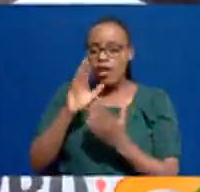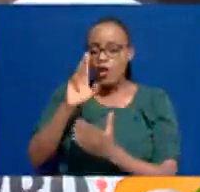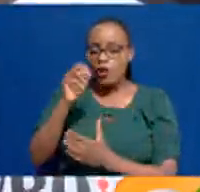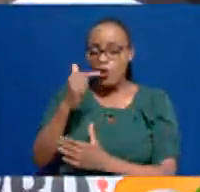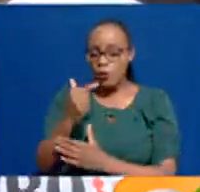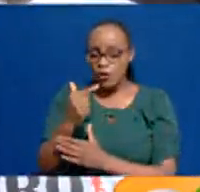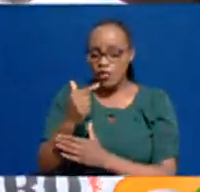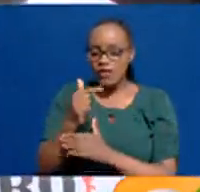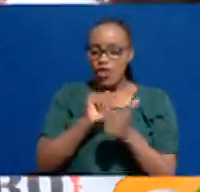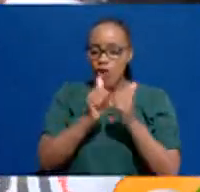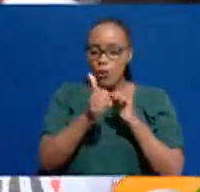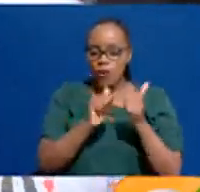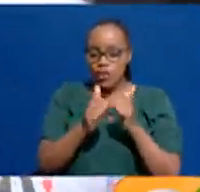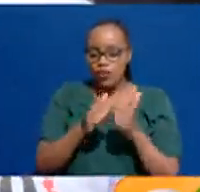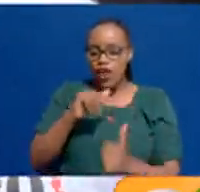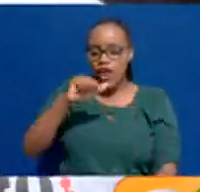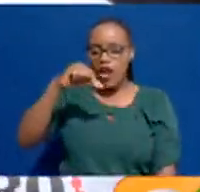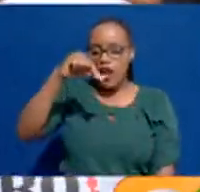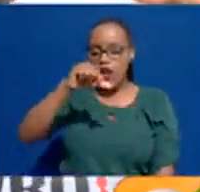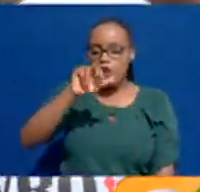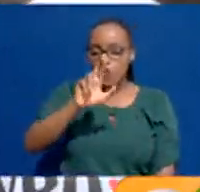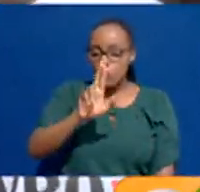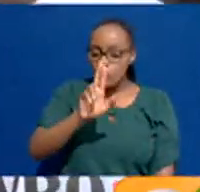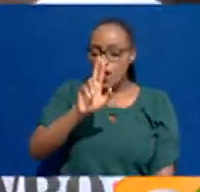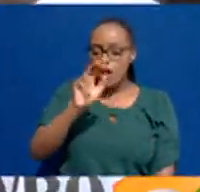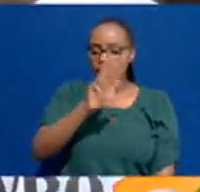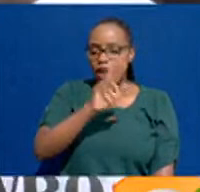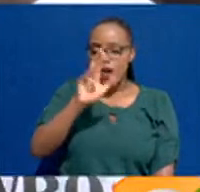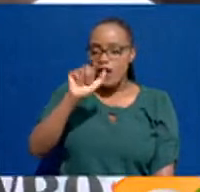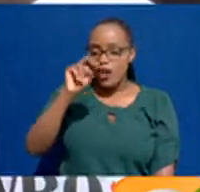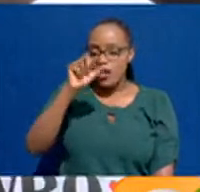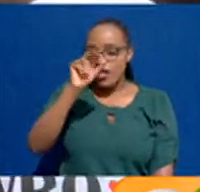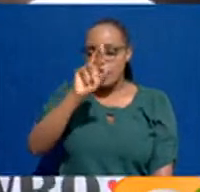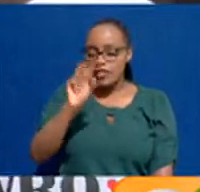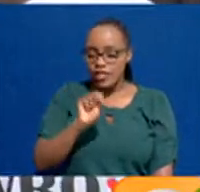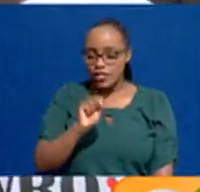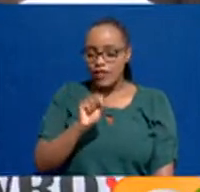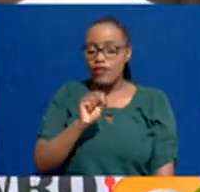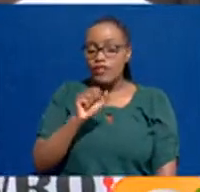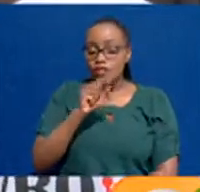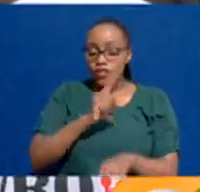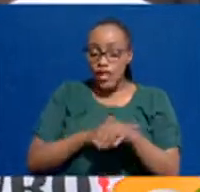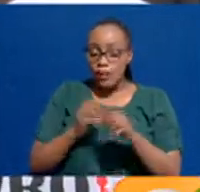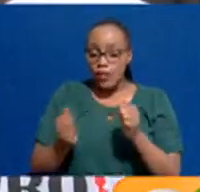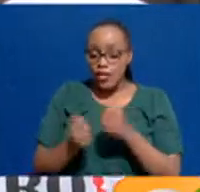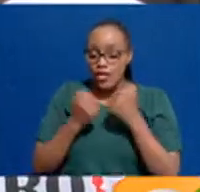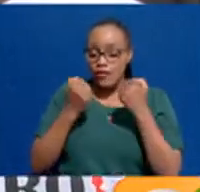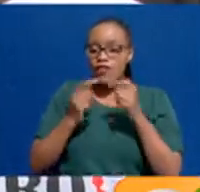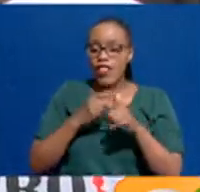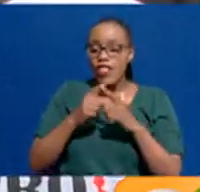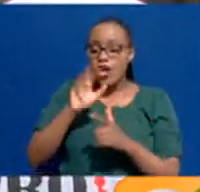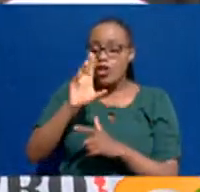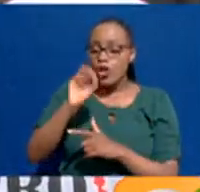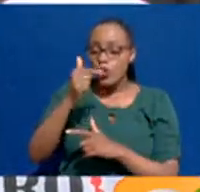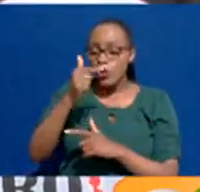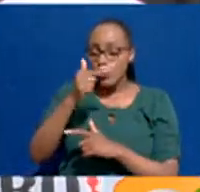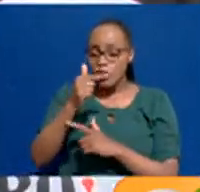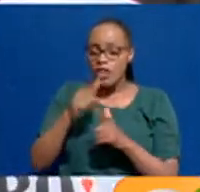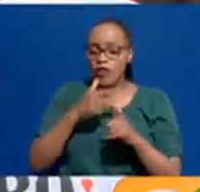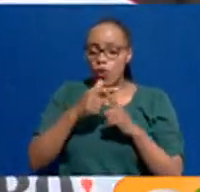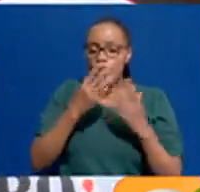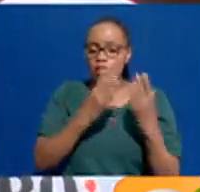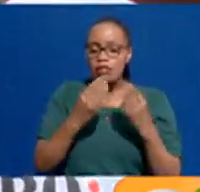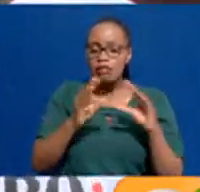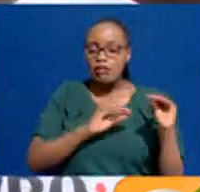Our robot is called an Aqua Ranger. You know oil spills? So when oil spills occur in the ocean, our robot will swiftly